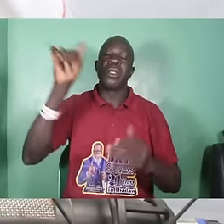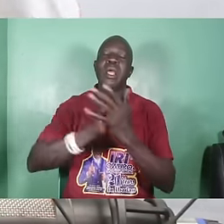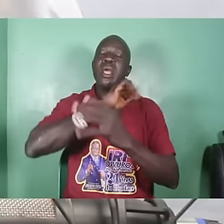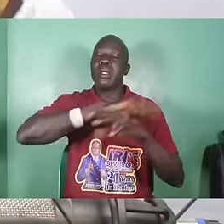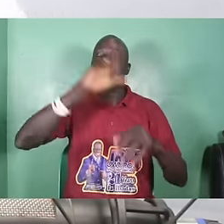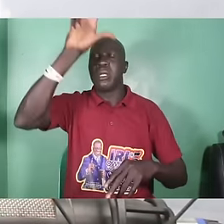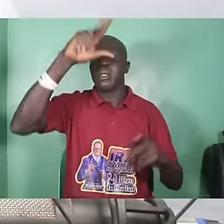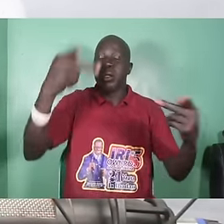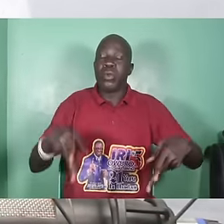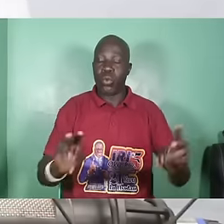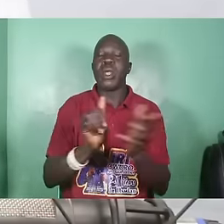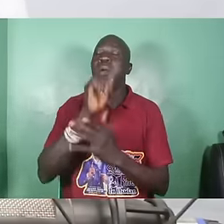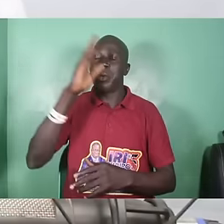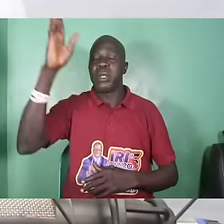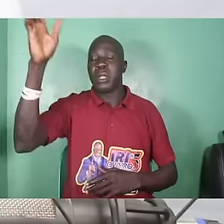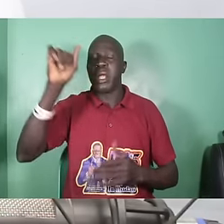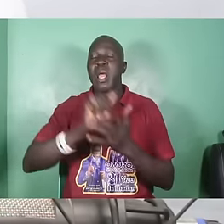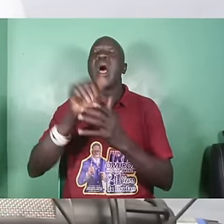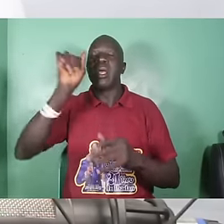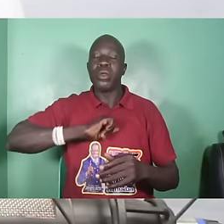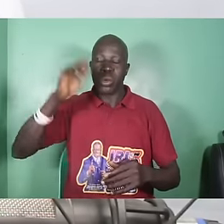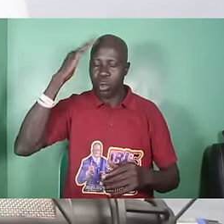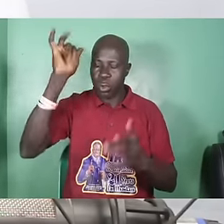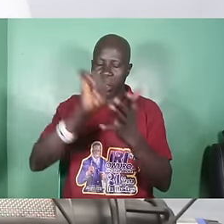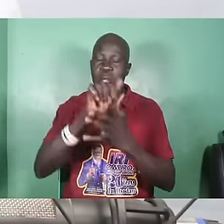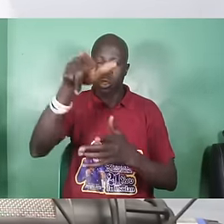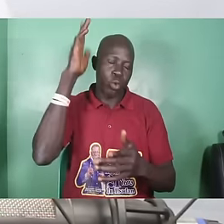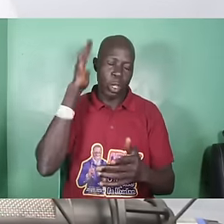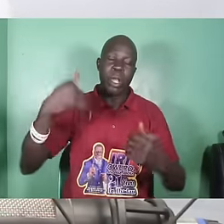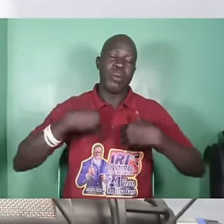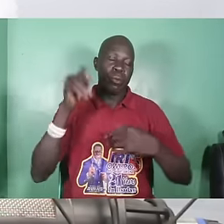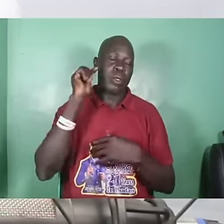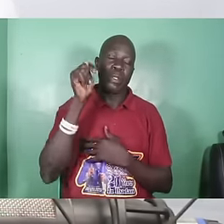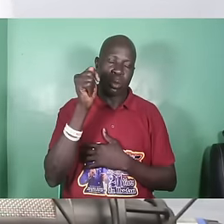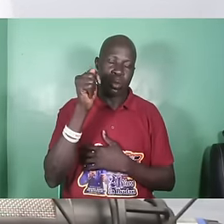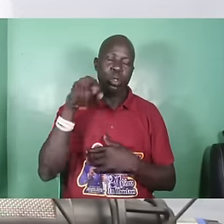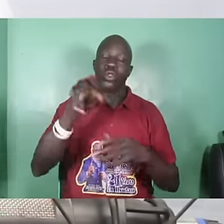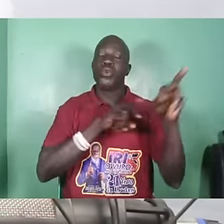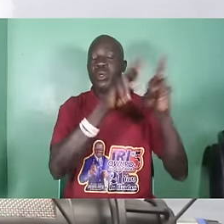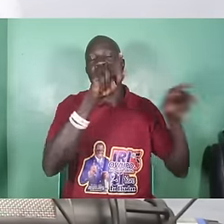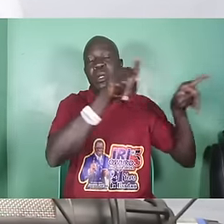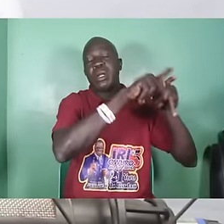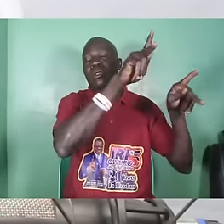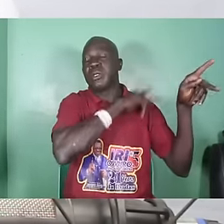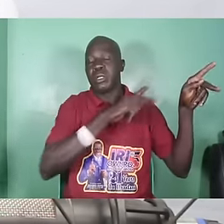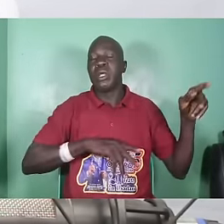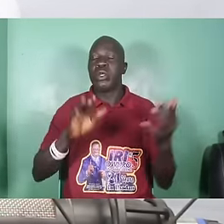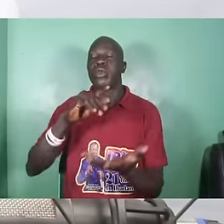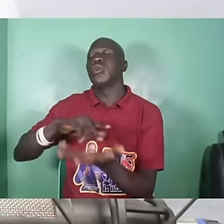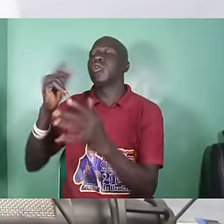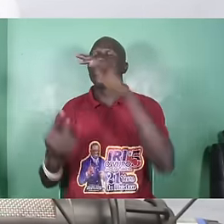there. These three ways, that's where I will get. And I know that. One testimony. Amen. What does she be